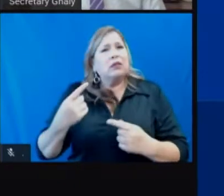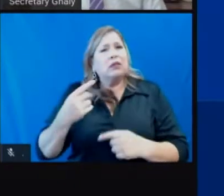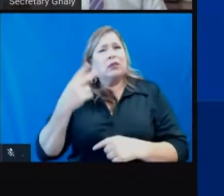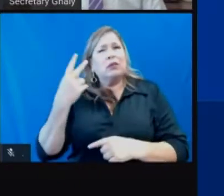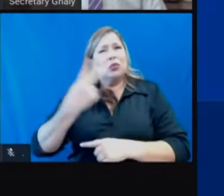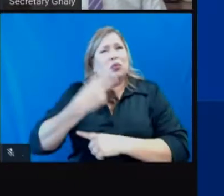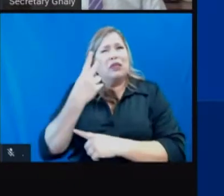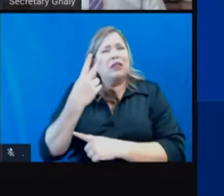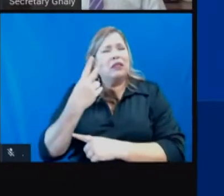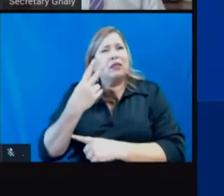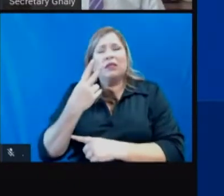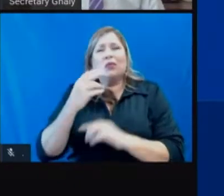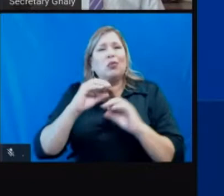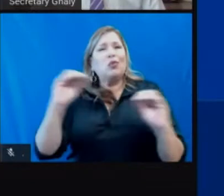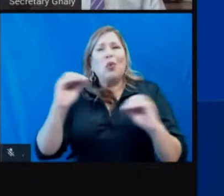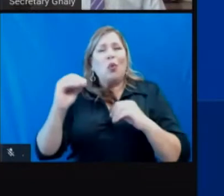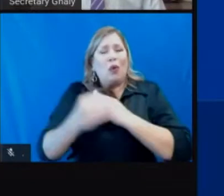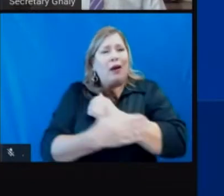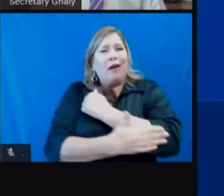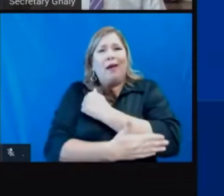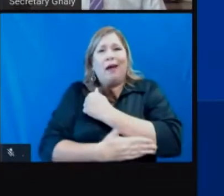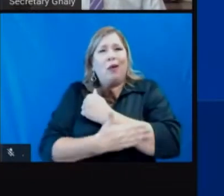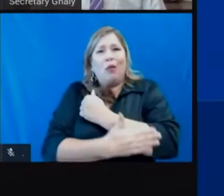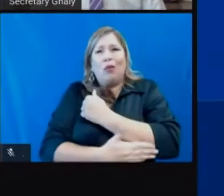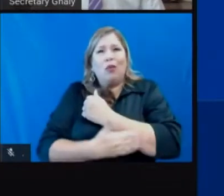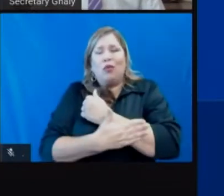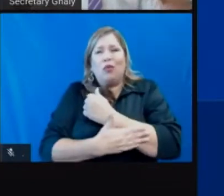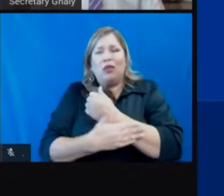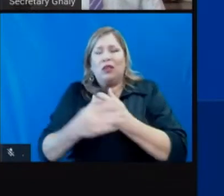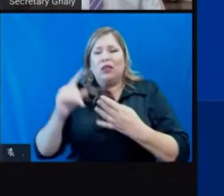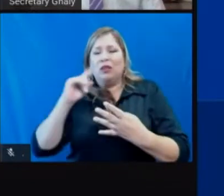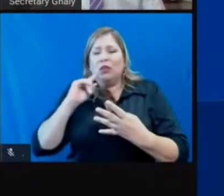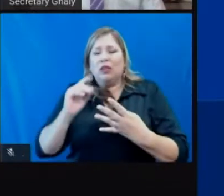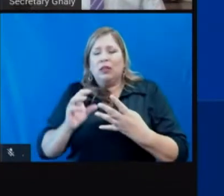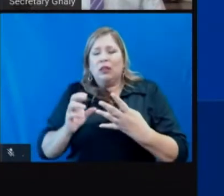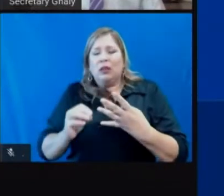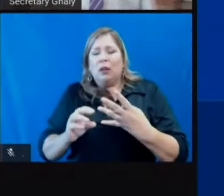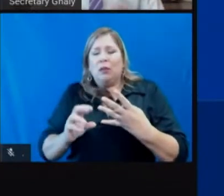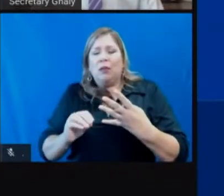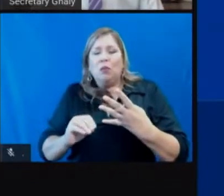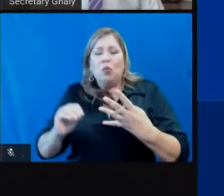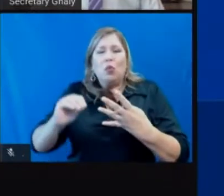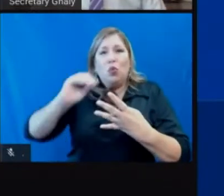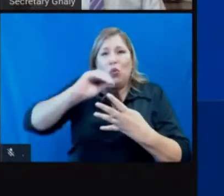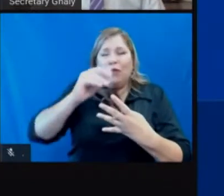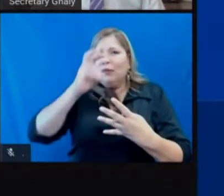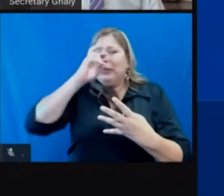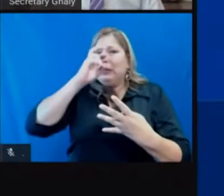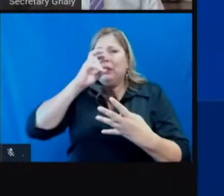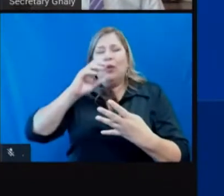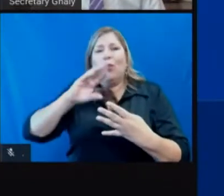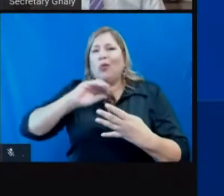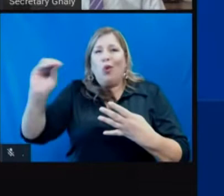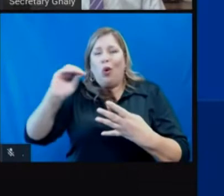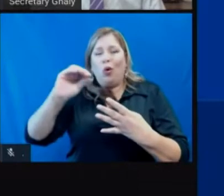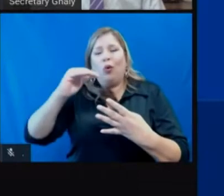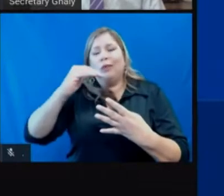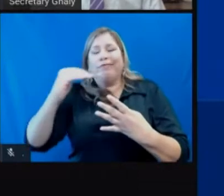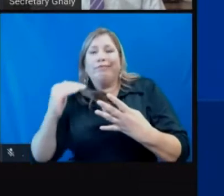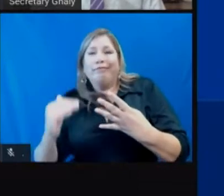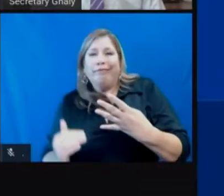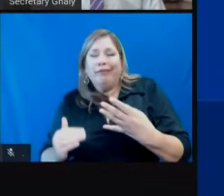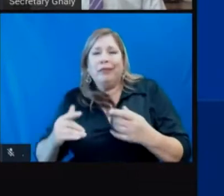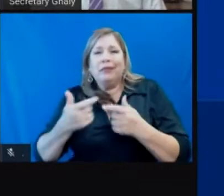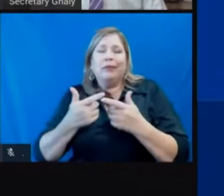at the data, no county across California has moved to a more restrictive tier, and certainly no one has moved to a less